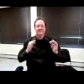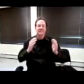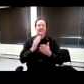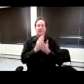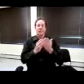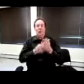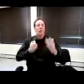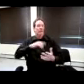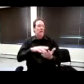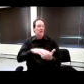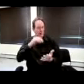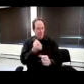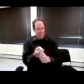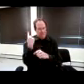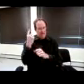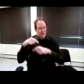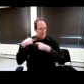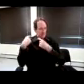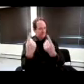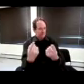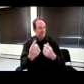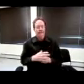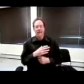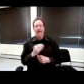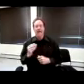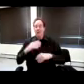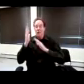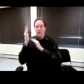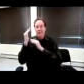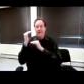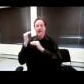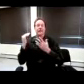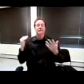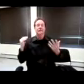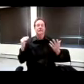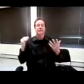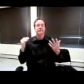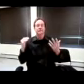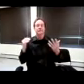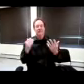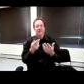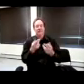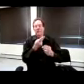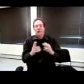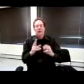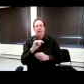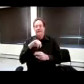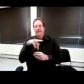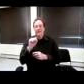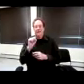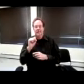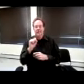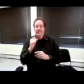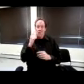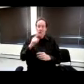what we've learned over the past year and hopefully give you some quick tips that will make your process easier.